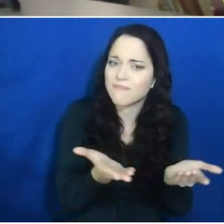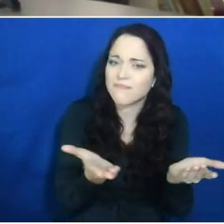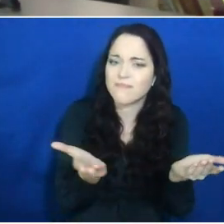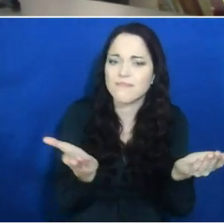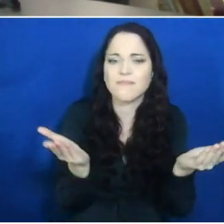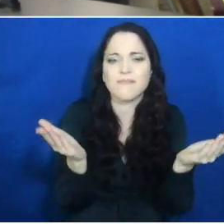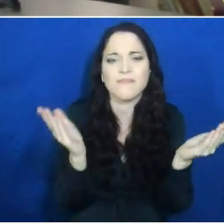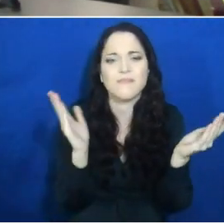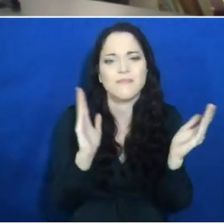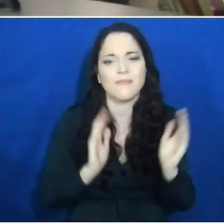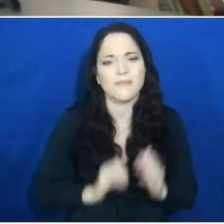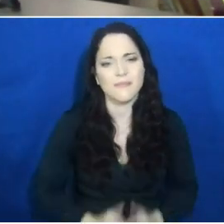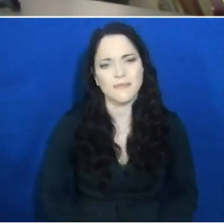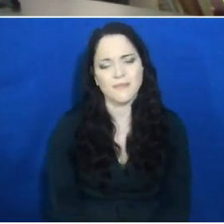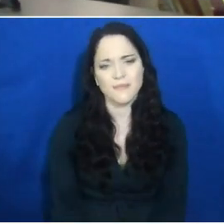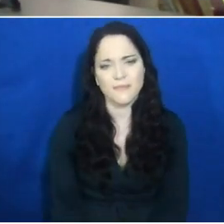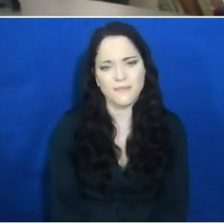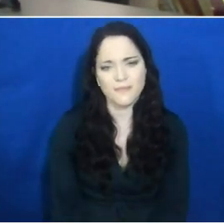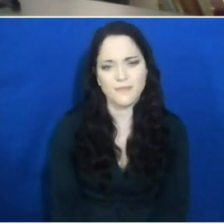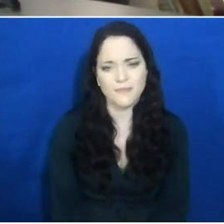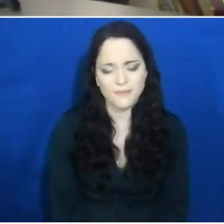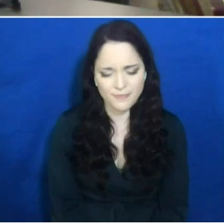Forgiveness.